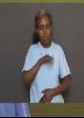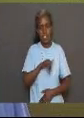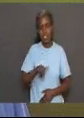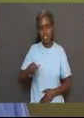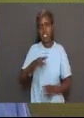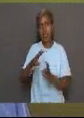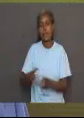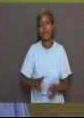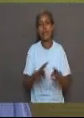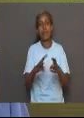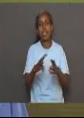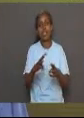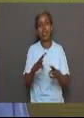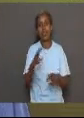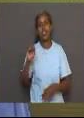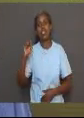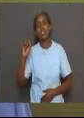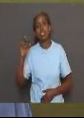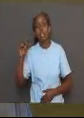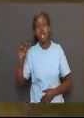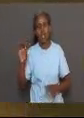manner as the sine function.